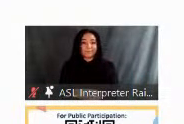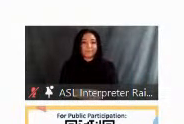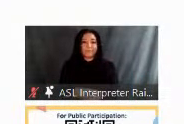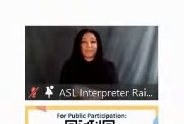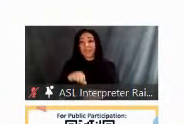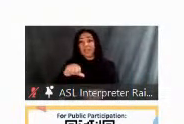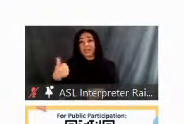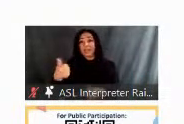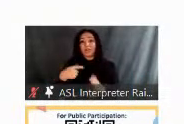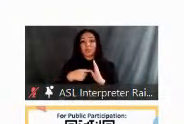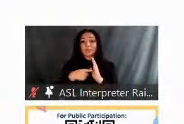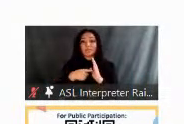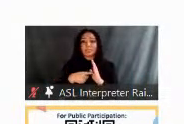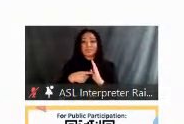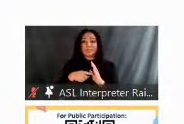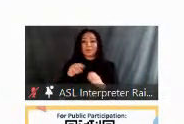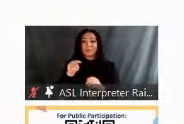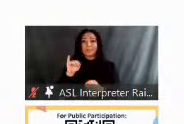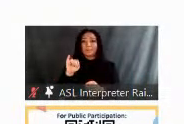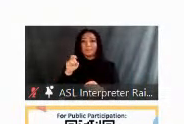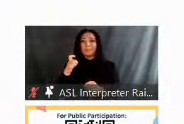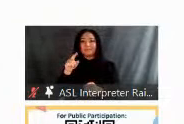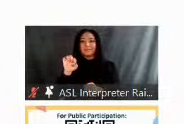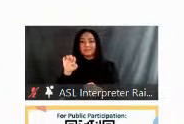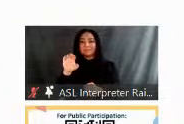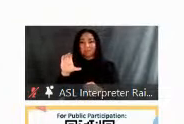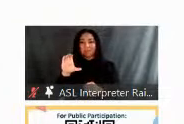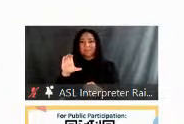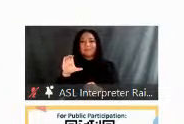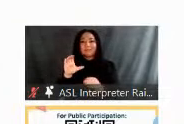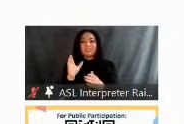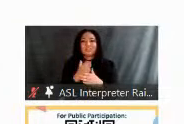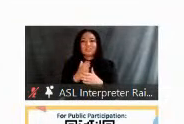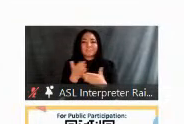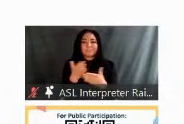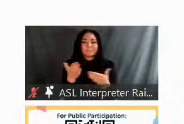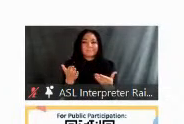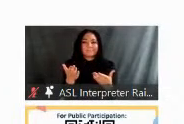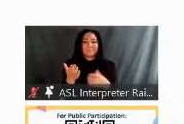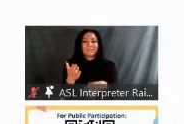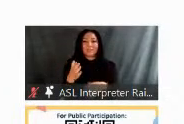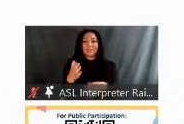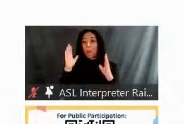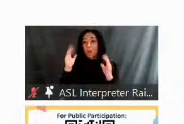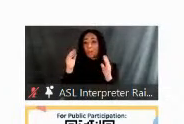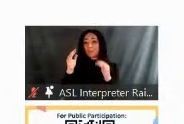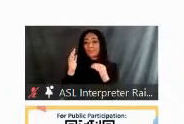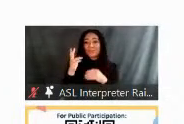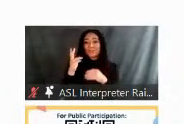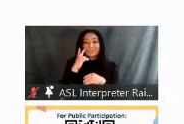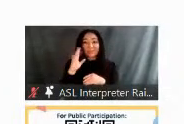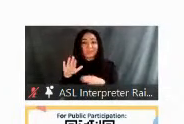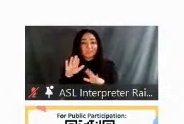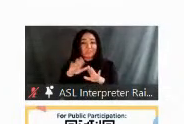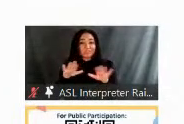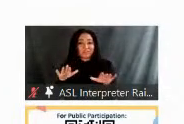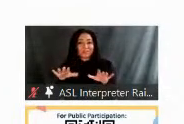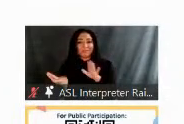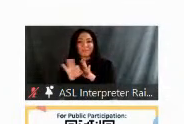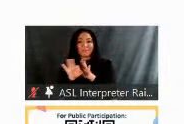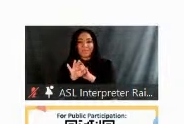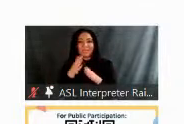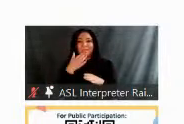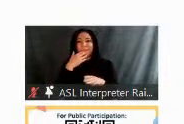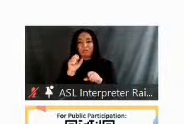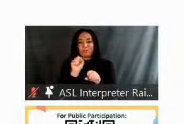Another representative from the Mystic community also shared. Their hope is to see their children find better employment and